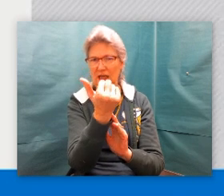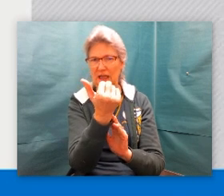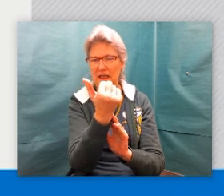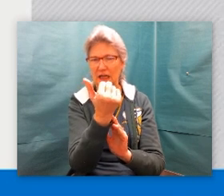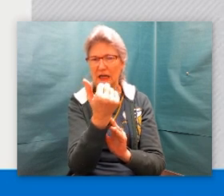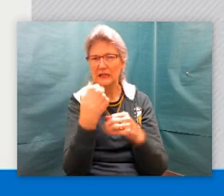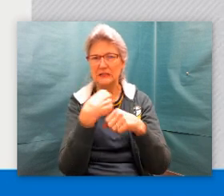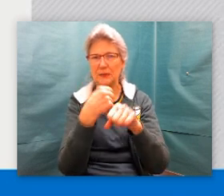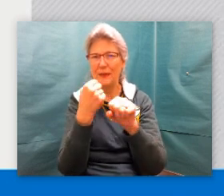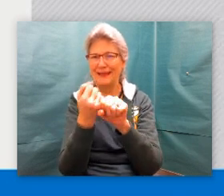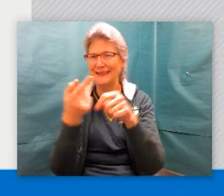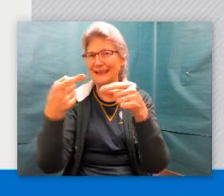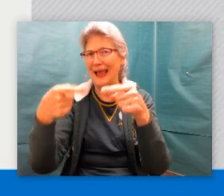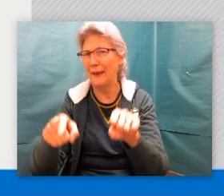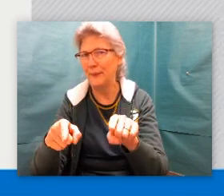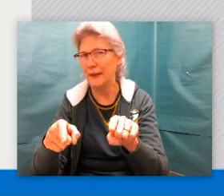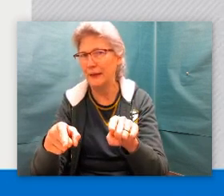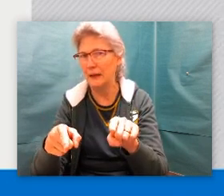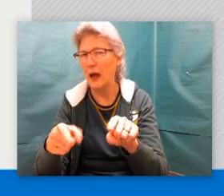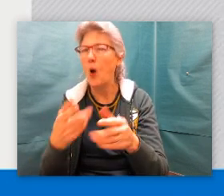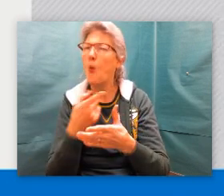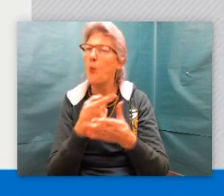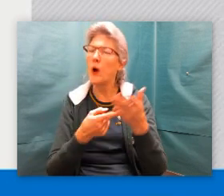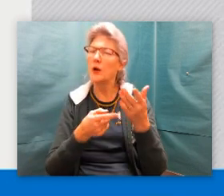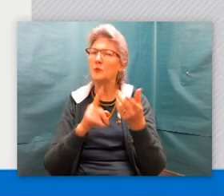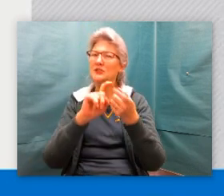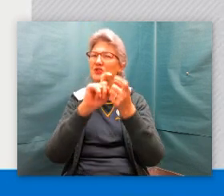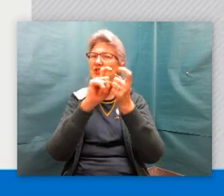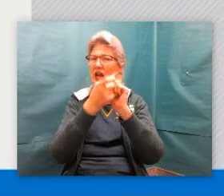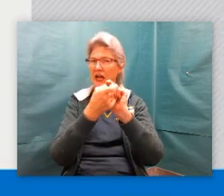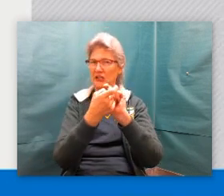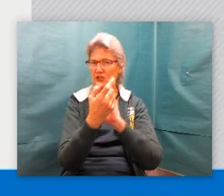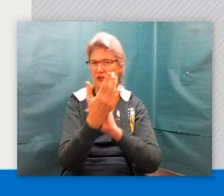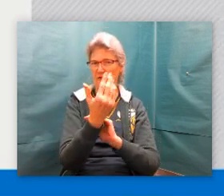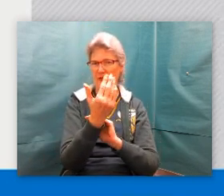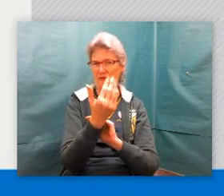order to make this happen? What did we turn this into?